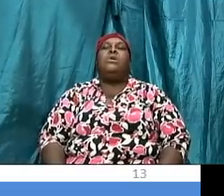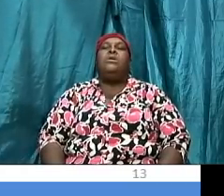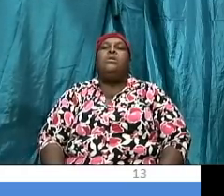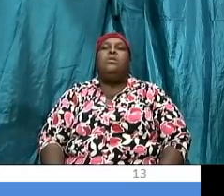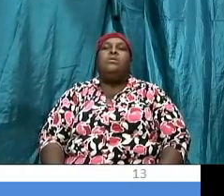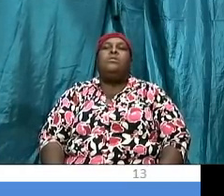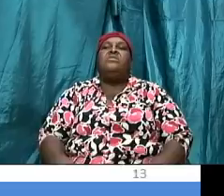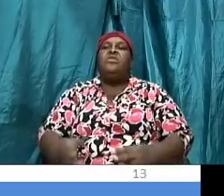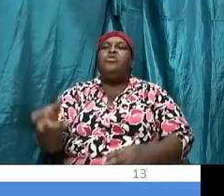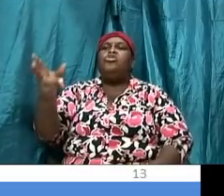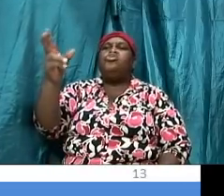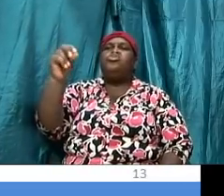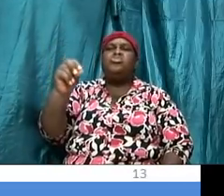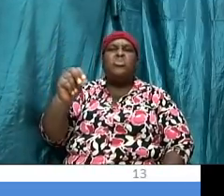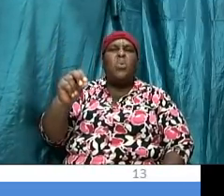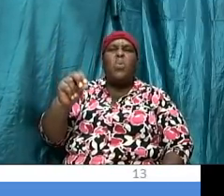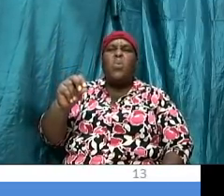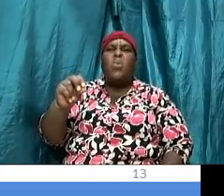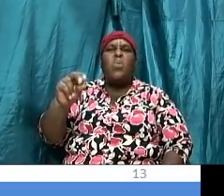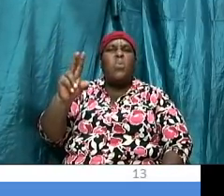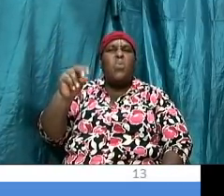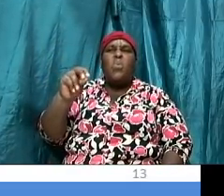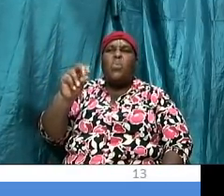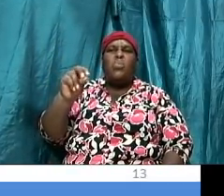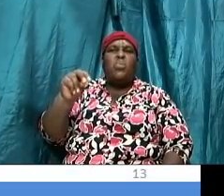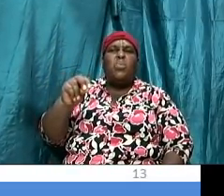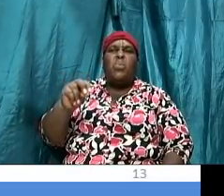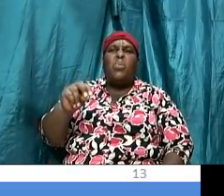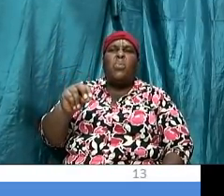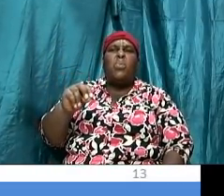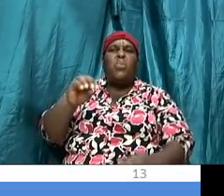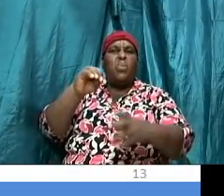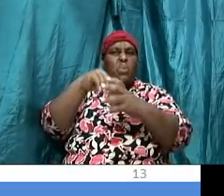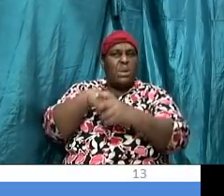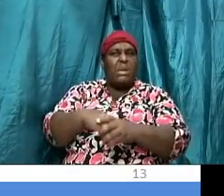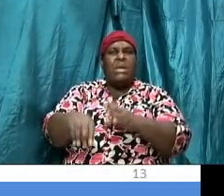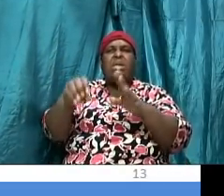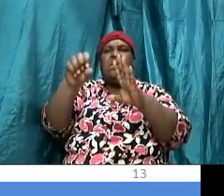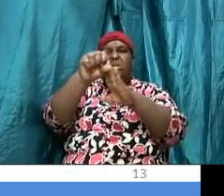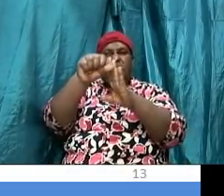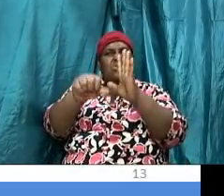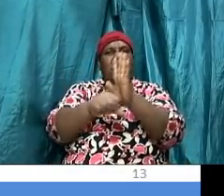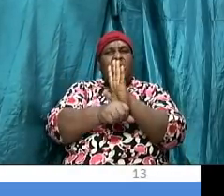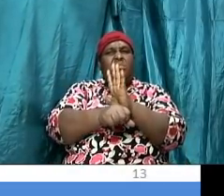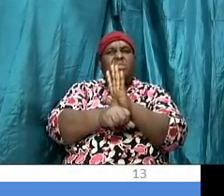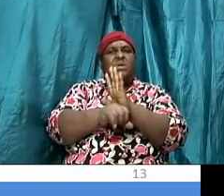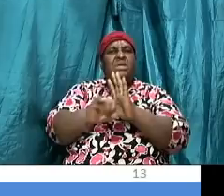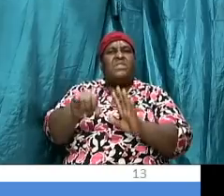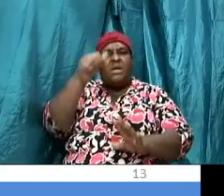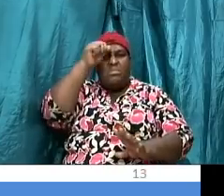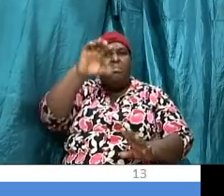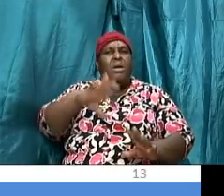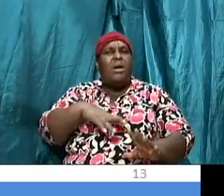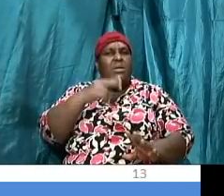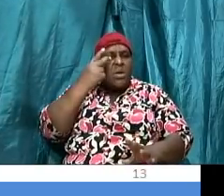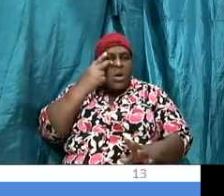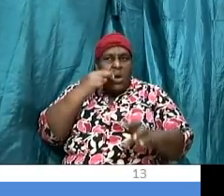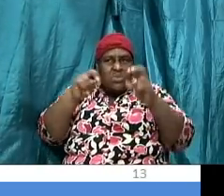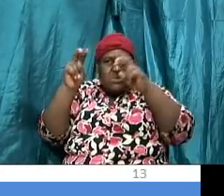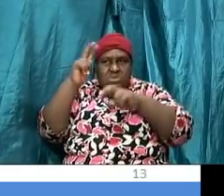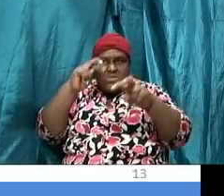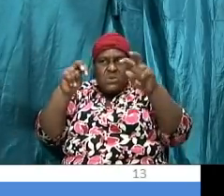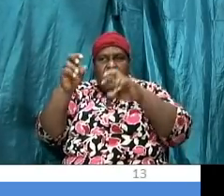There is no indication in scripture that man observed the Sabbath before the time of Moses. There's